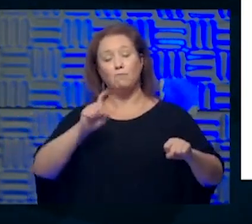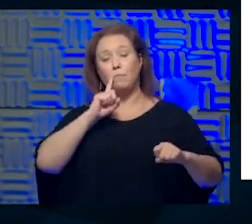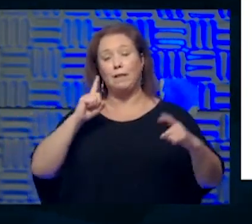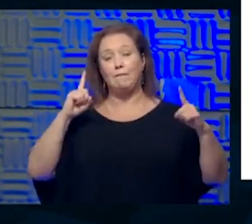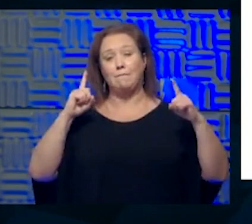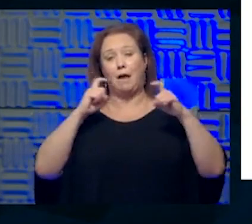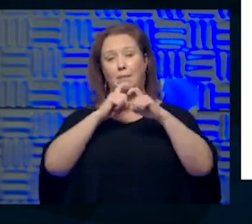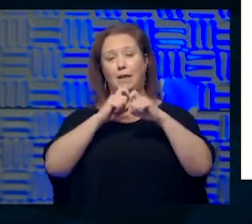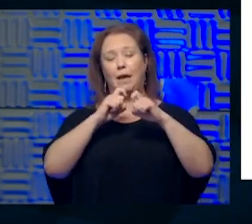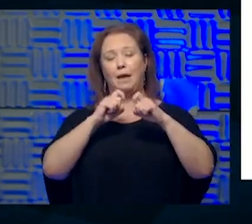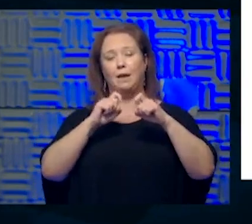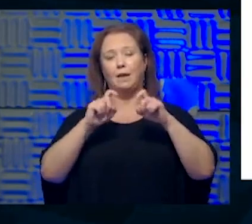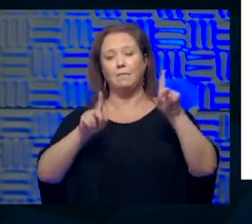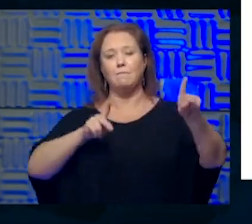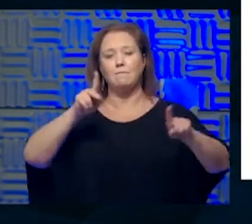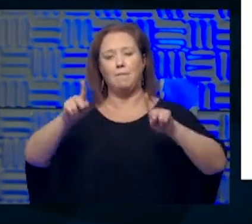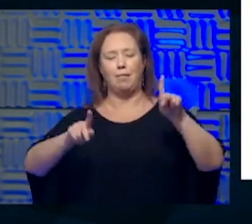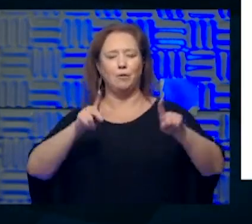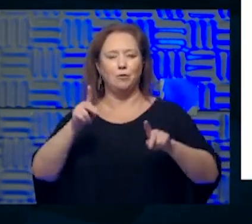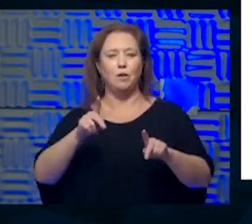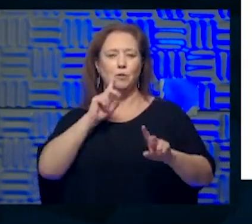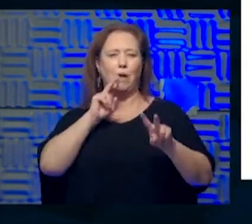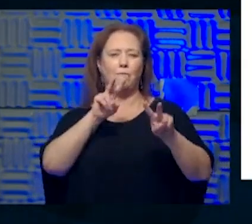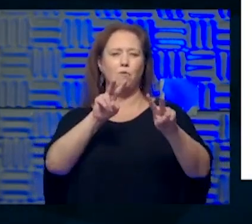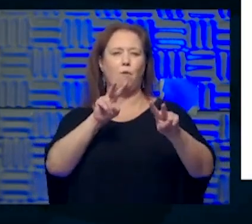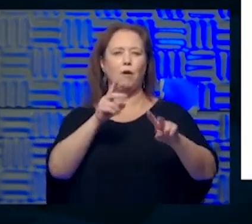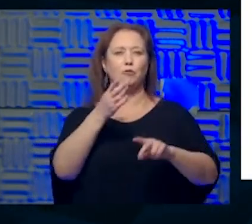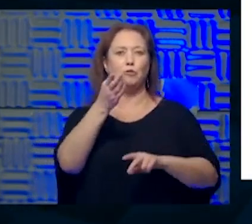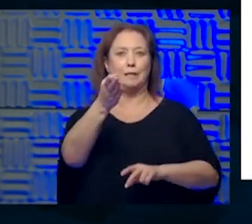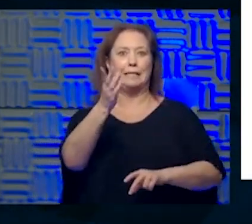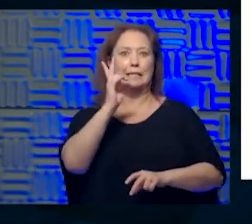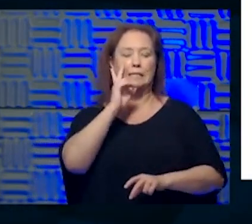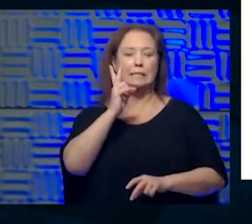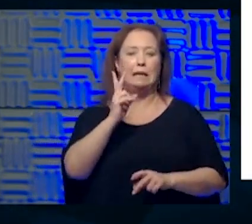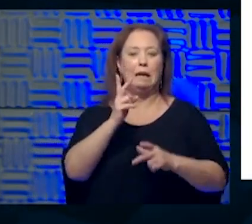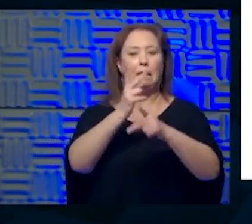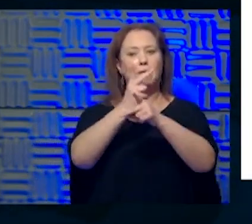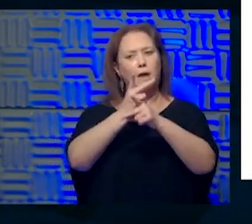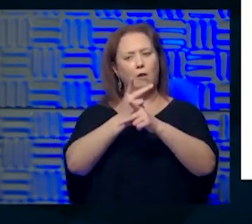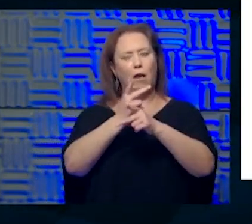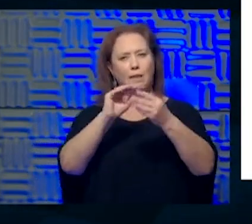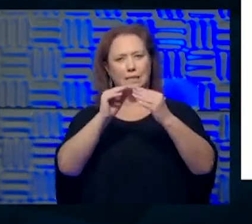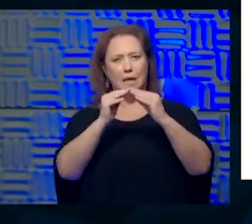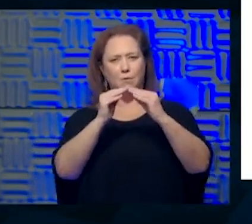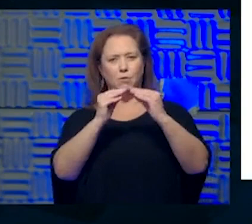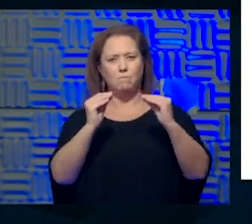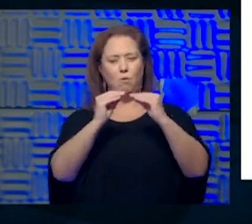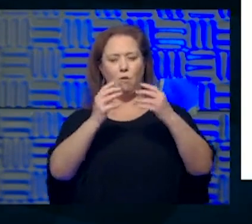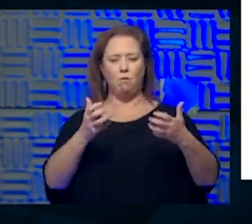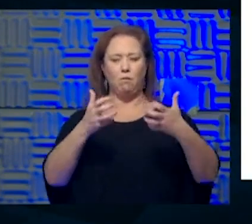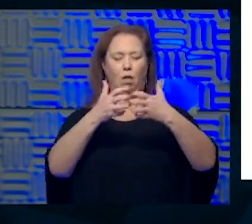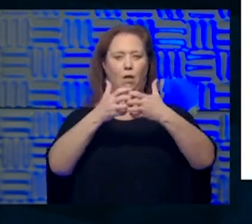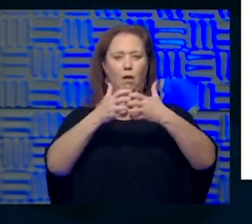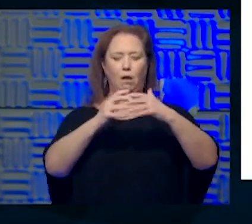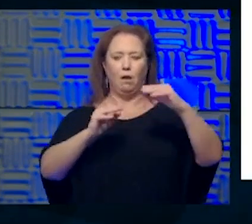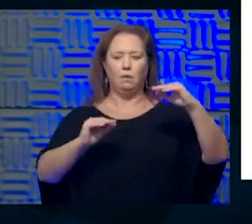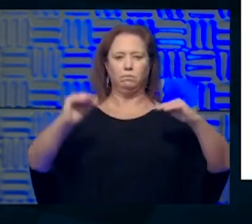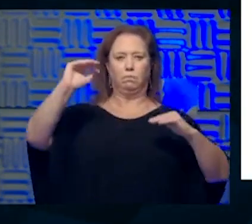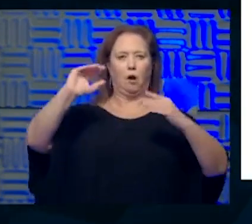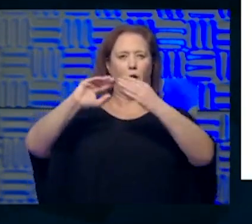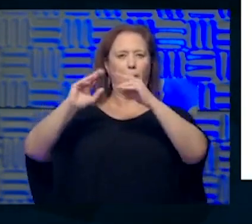So we're going to have to keep watching this and trying to figure out ways to get these rates more in line with what our